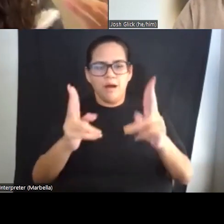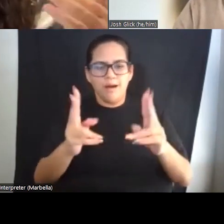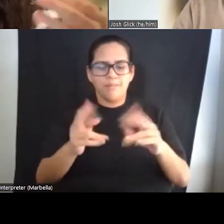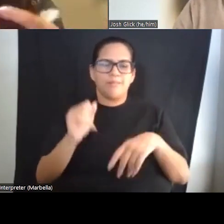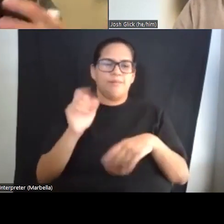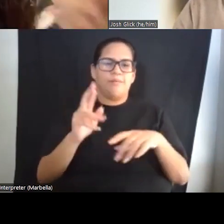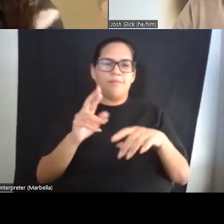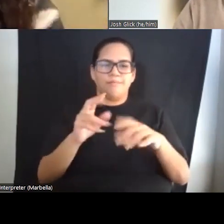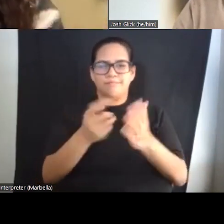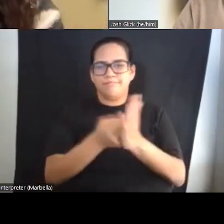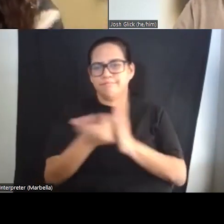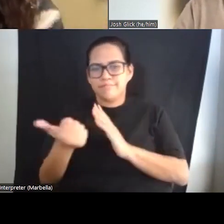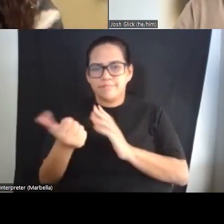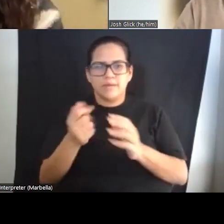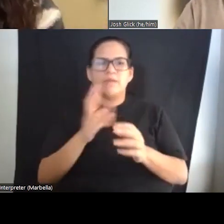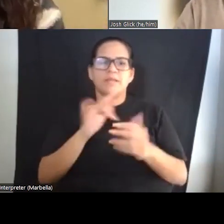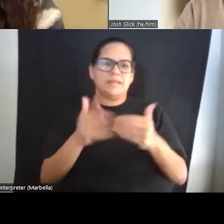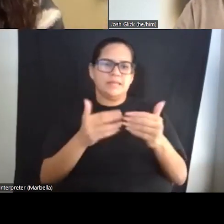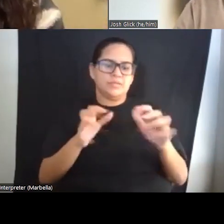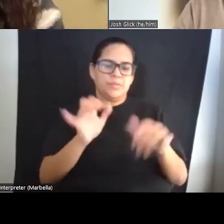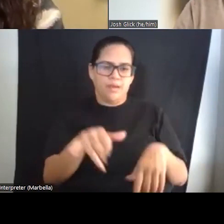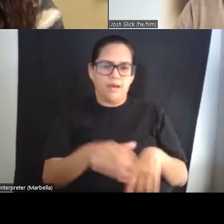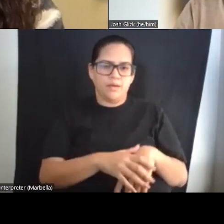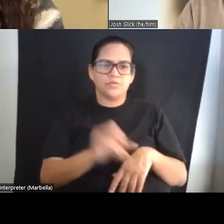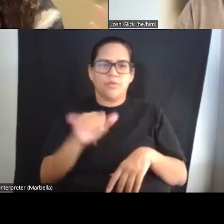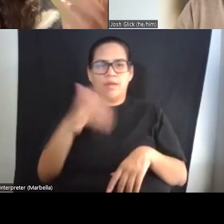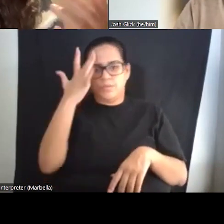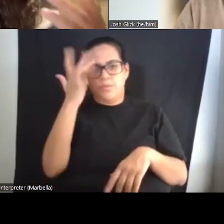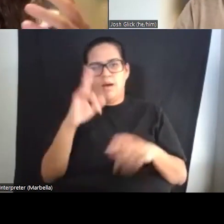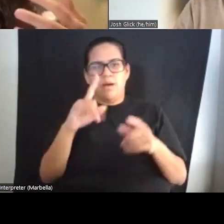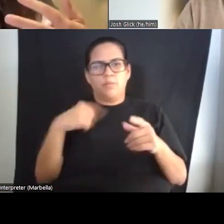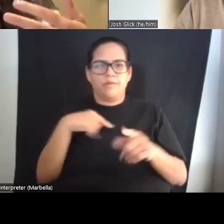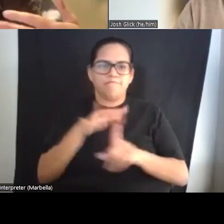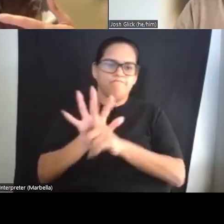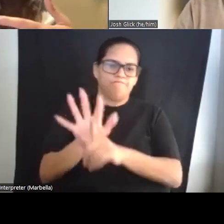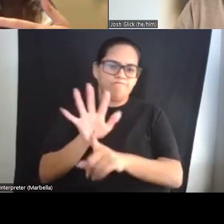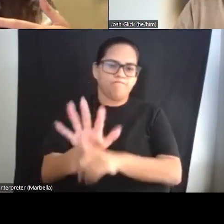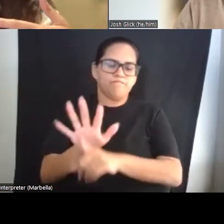out. It's pretty easy to do that. So that's why we've been pushing for